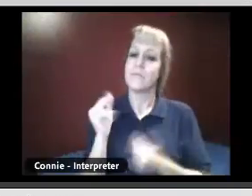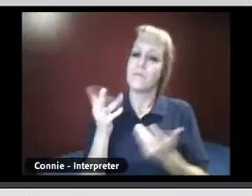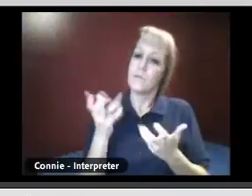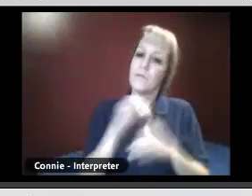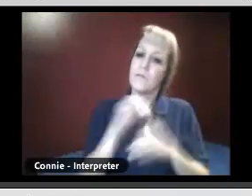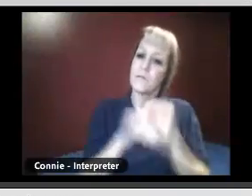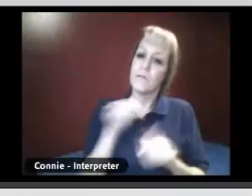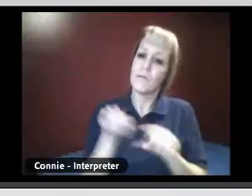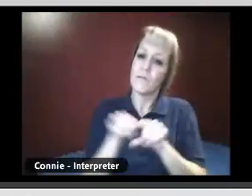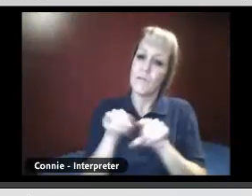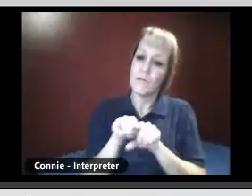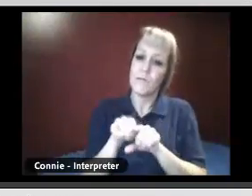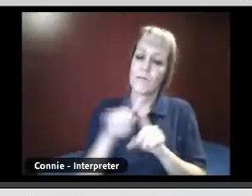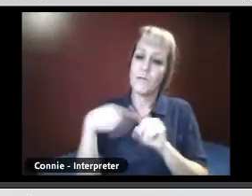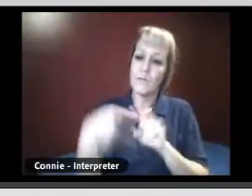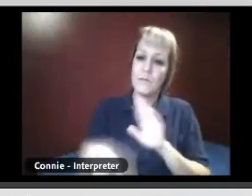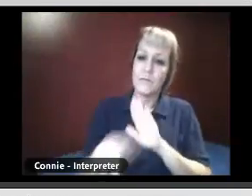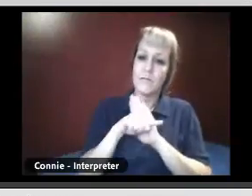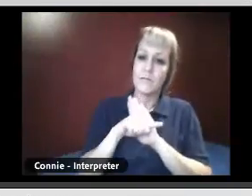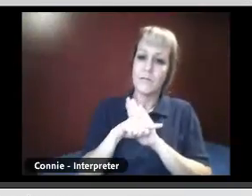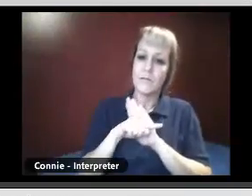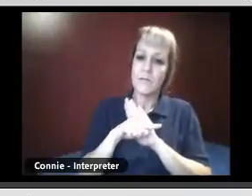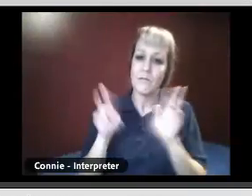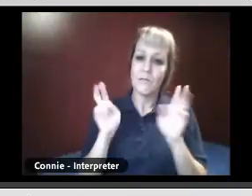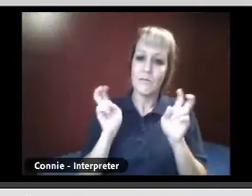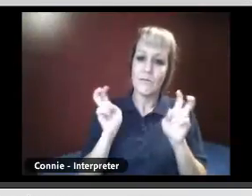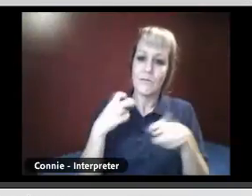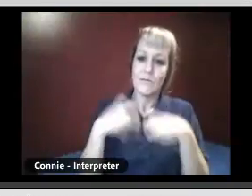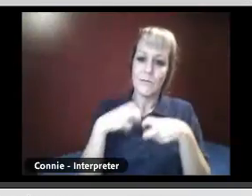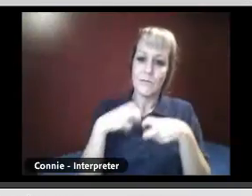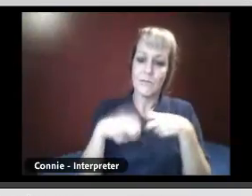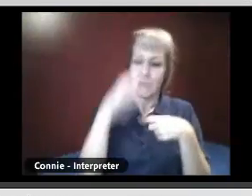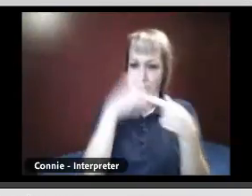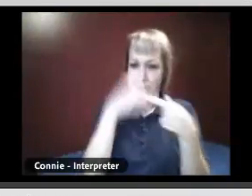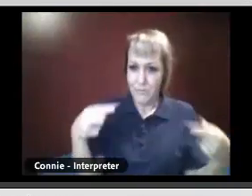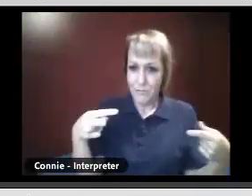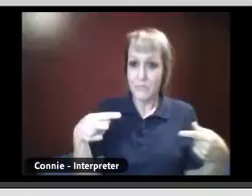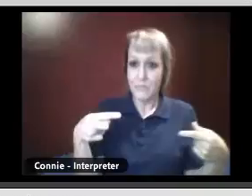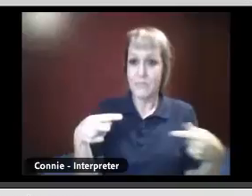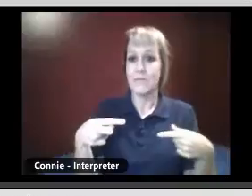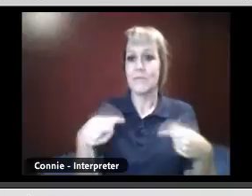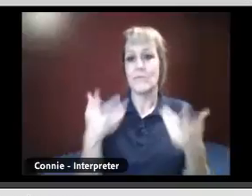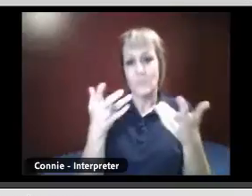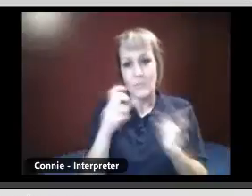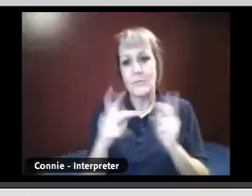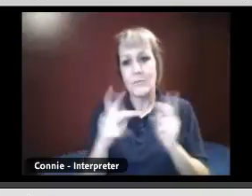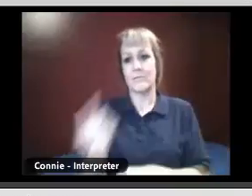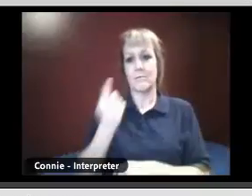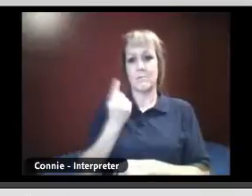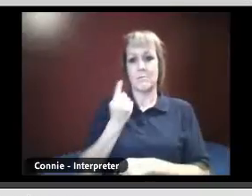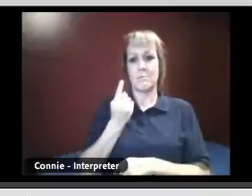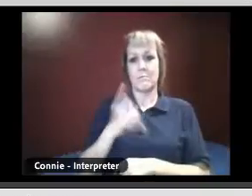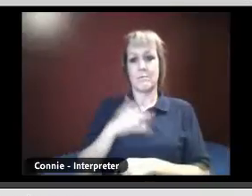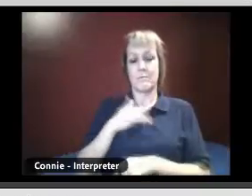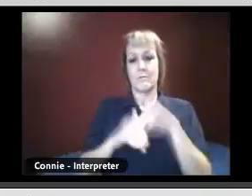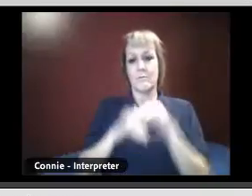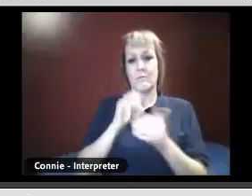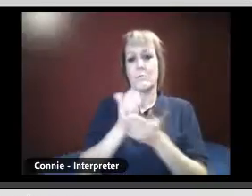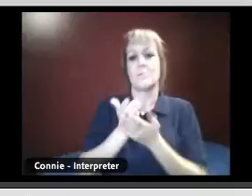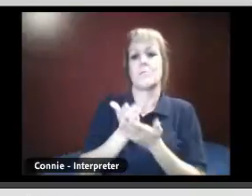you when there are issues, when there are disagreements, when there are problems, so they can be addressed before they turn into